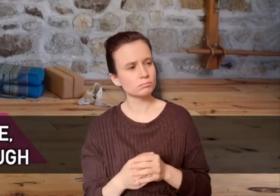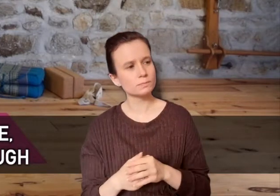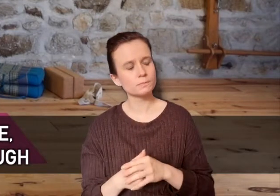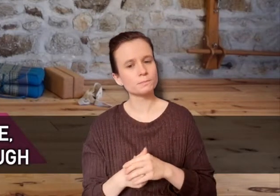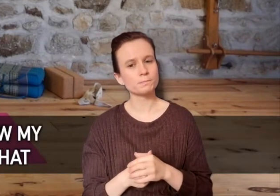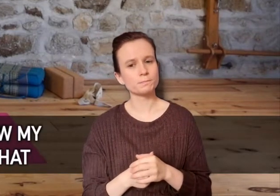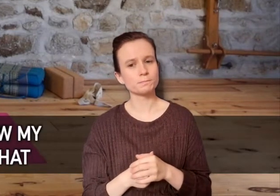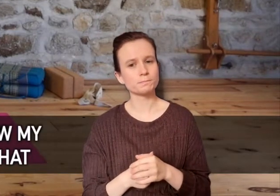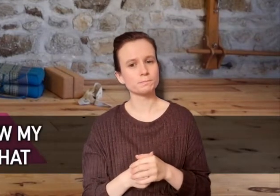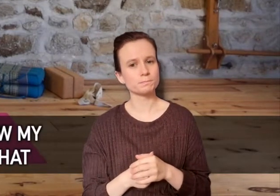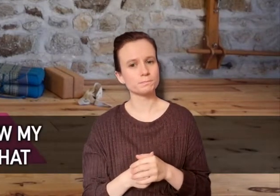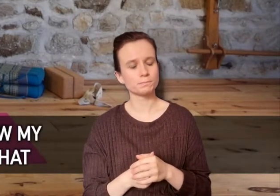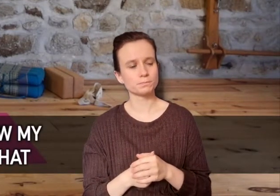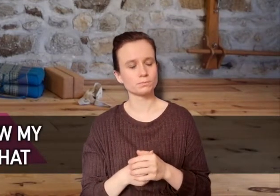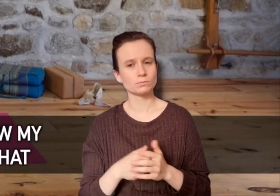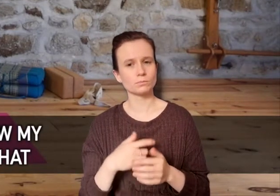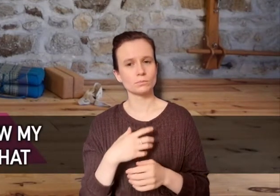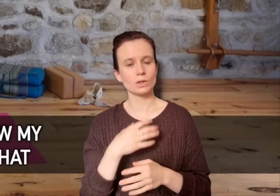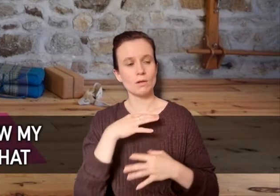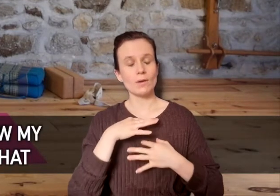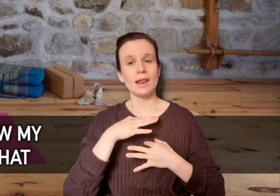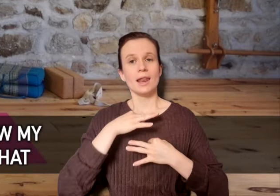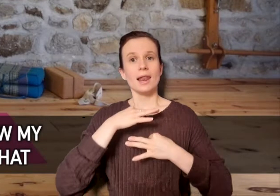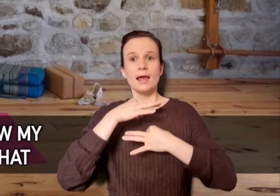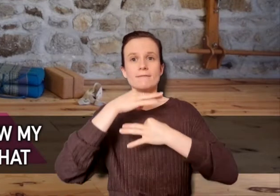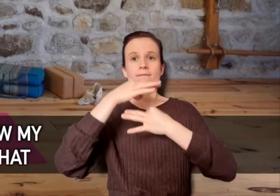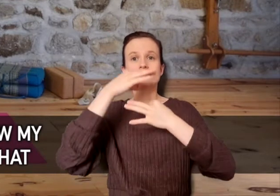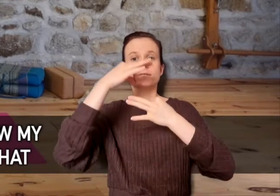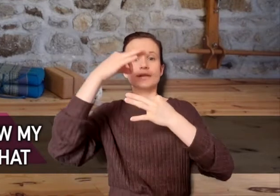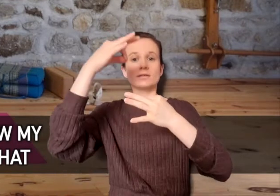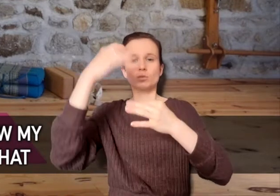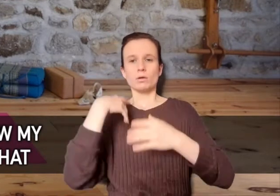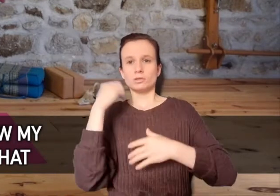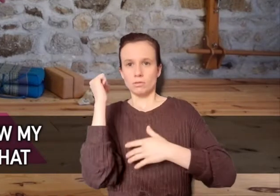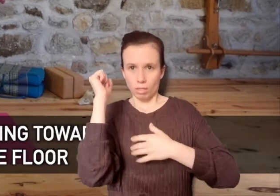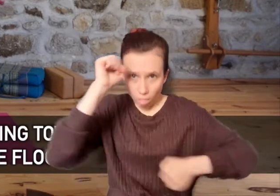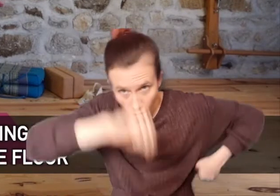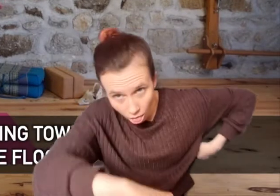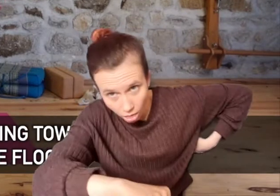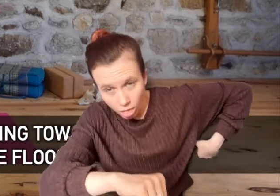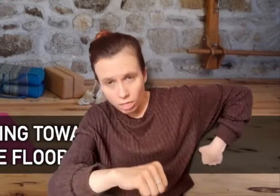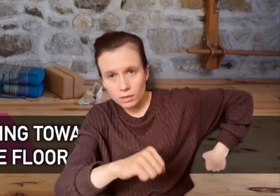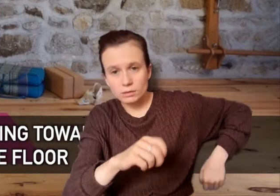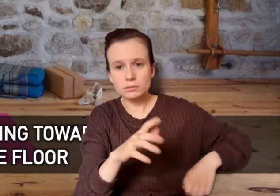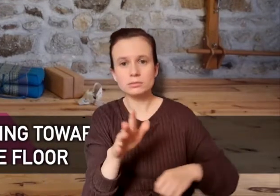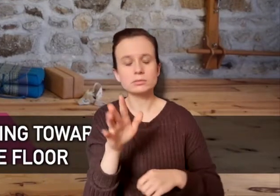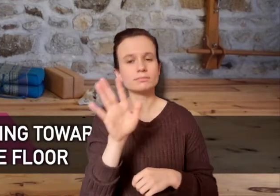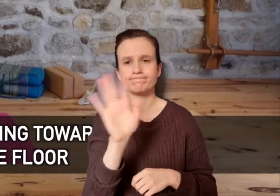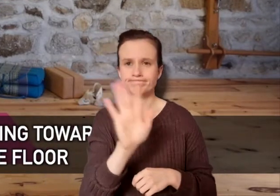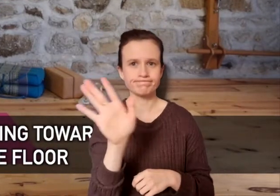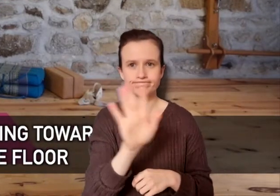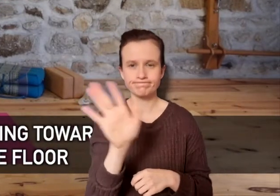I lift through my body. Now I'm not going to throw my body forward in order to pitch that position forward.